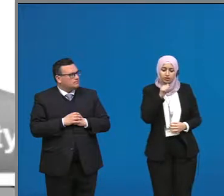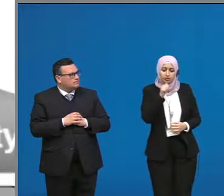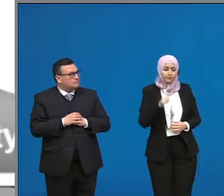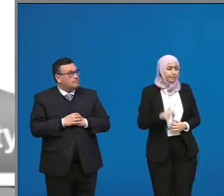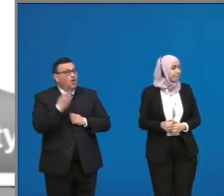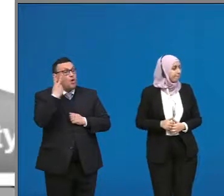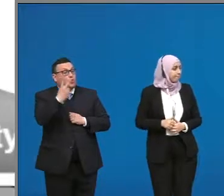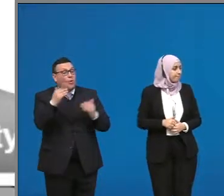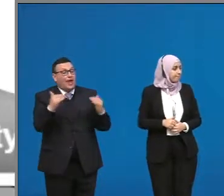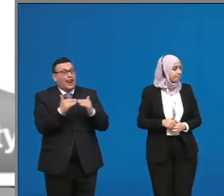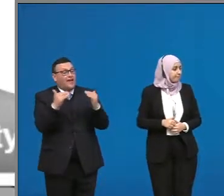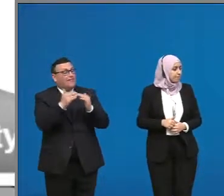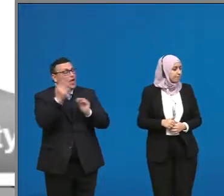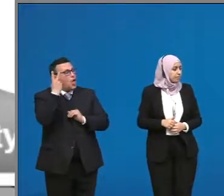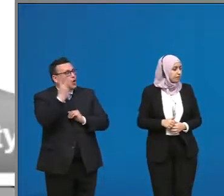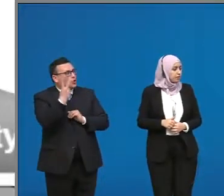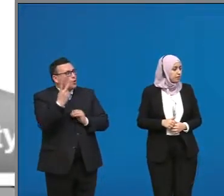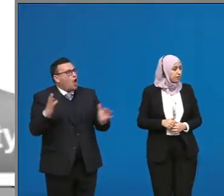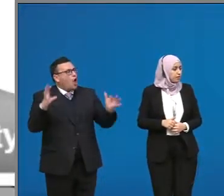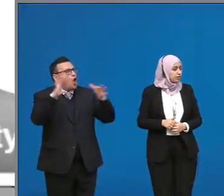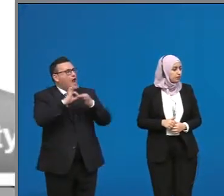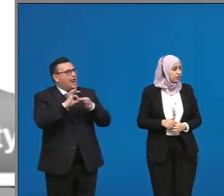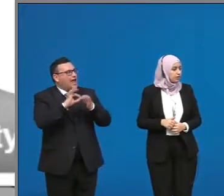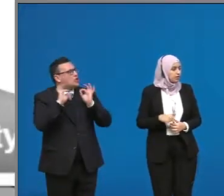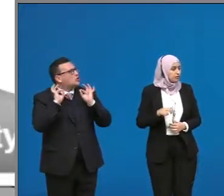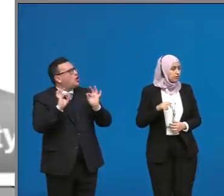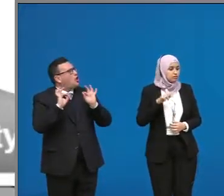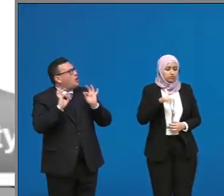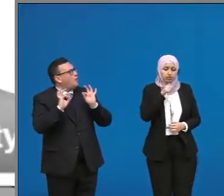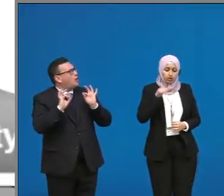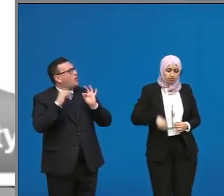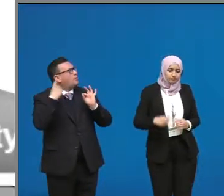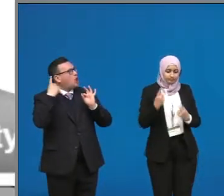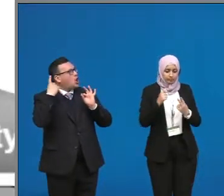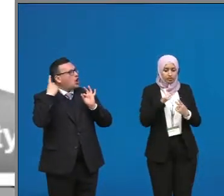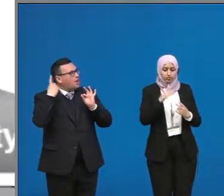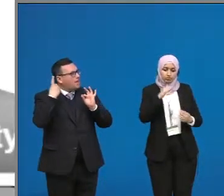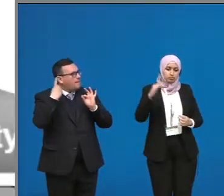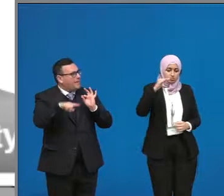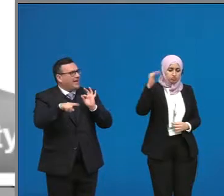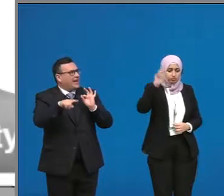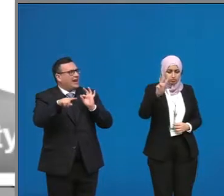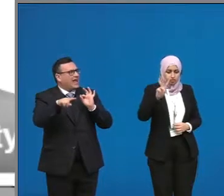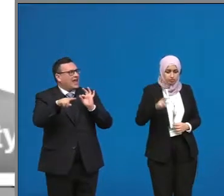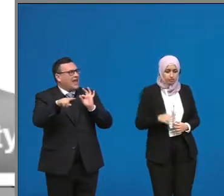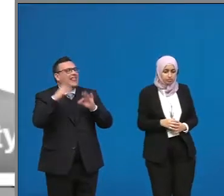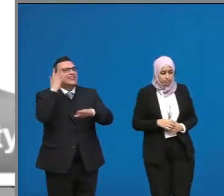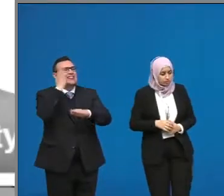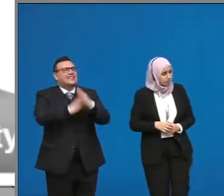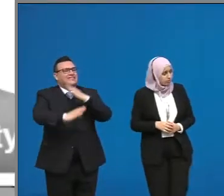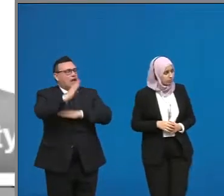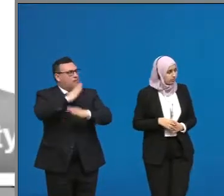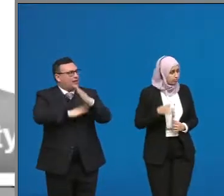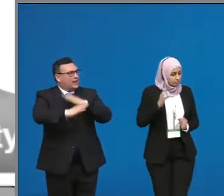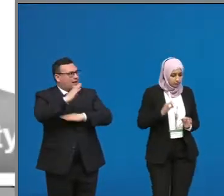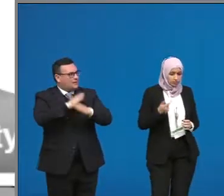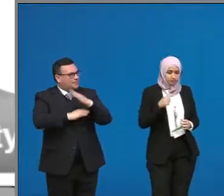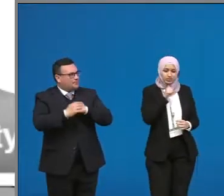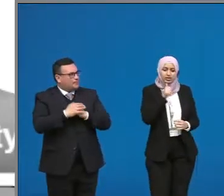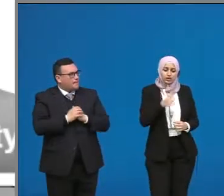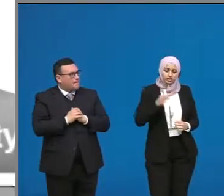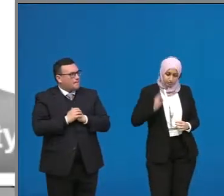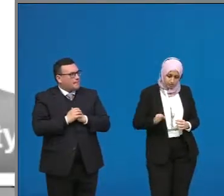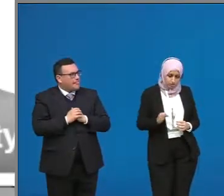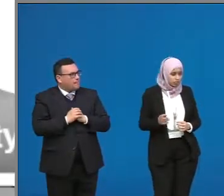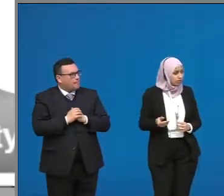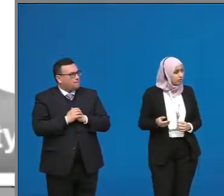The actual disability. We have seen this event considering mainly the actual disability, the